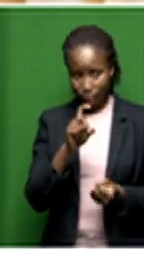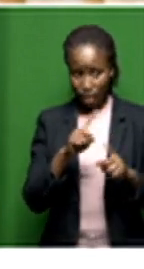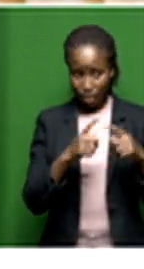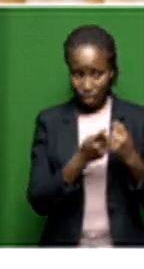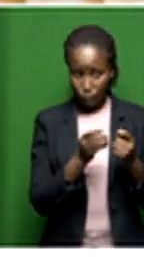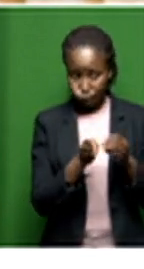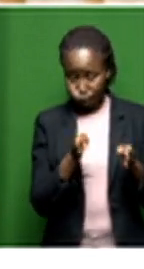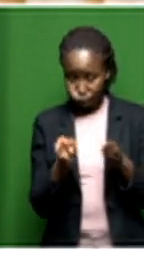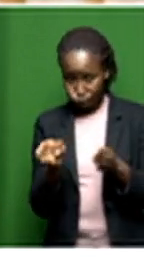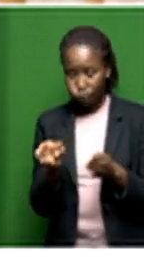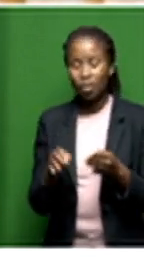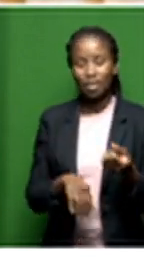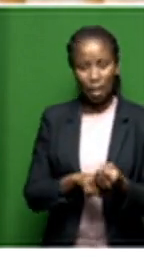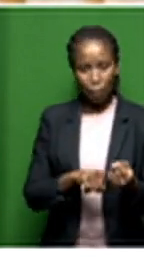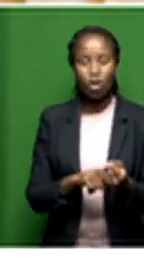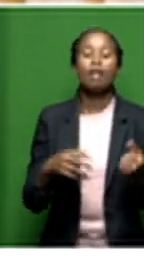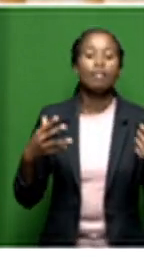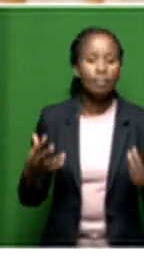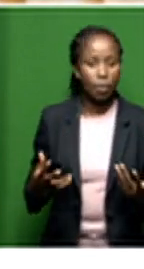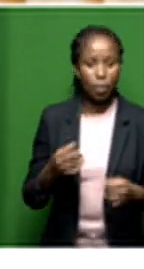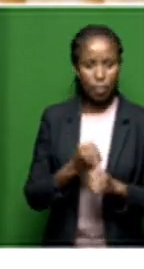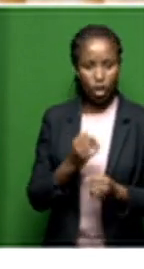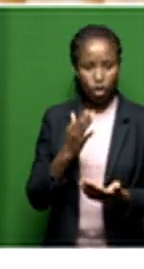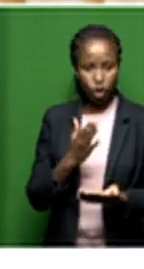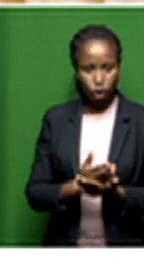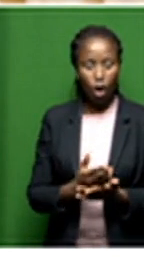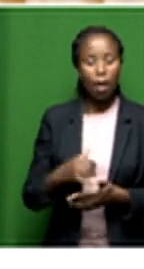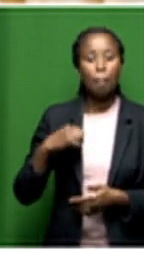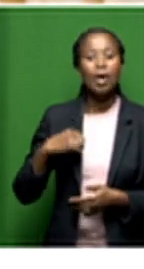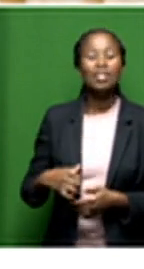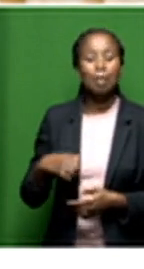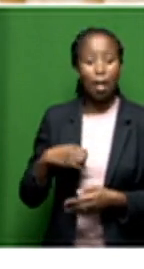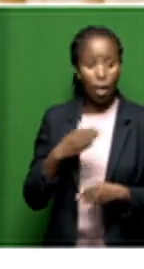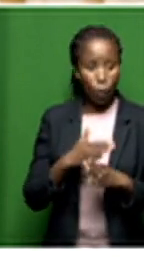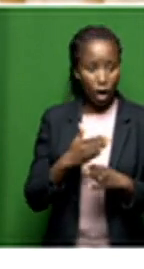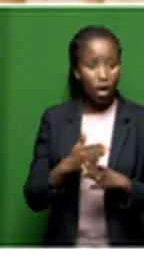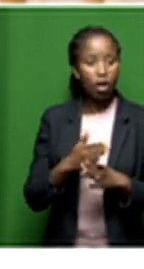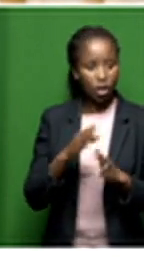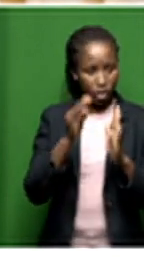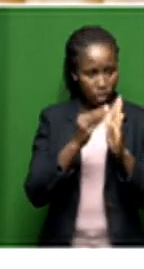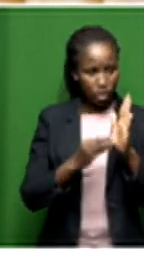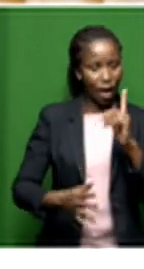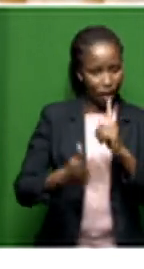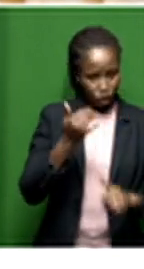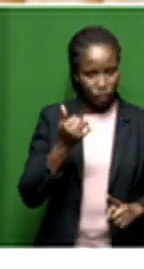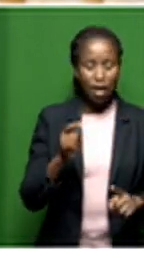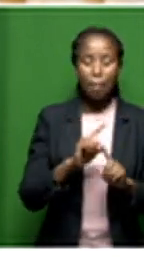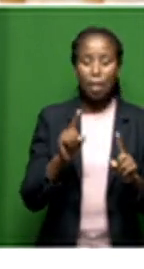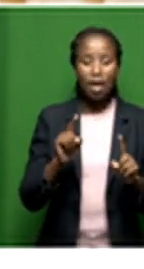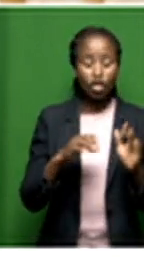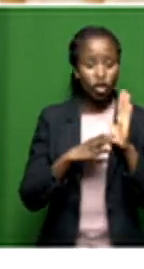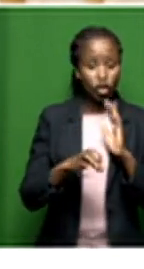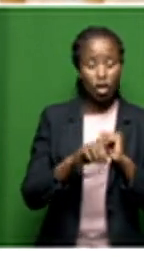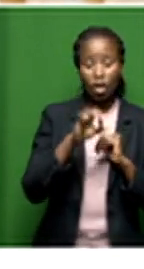there, and just to ensure that the ongoing mandate of the municipality is achieved. So it's not a Section 139(1)(c)